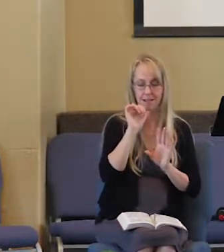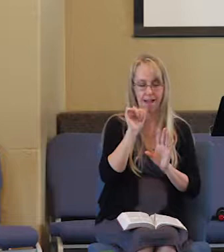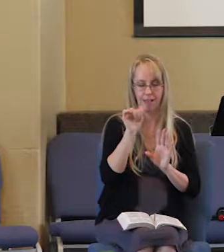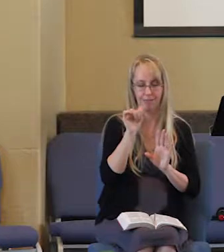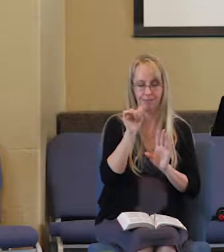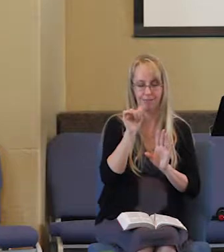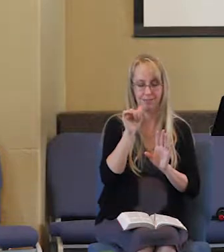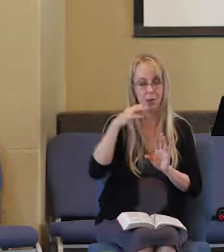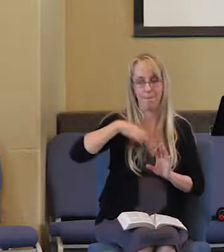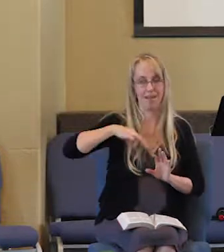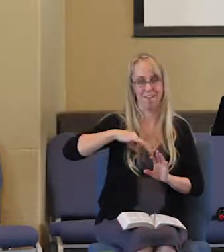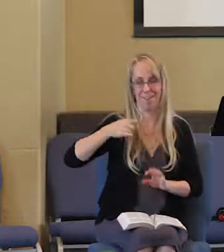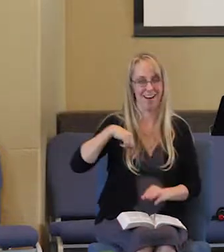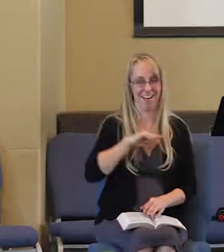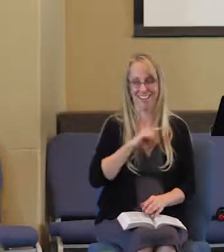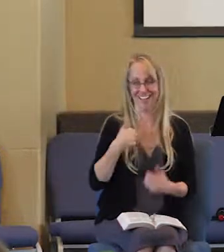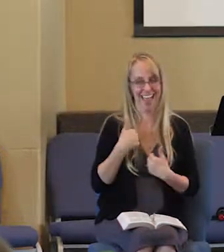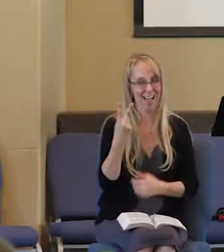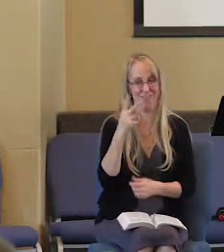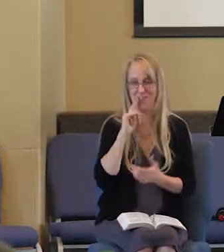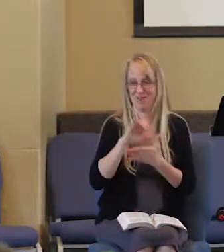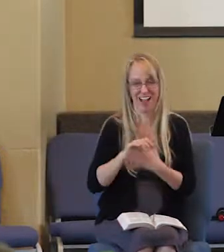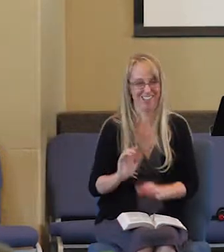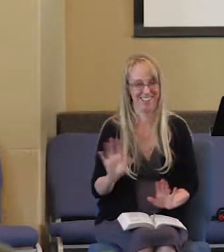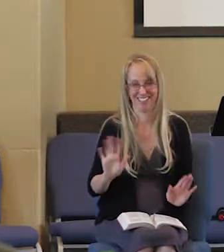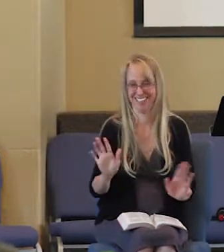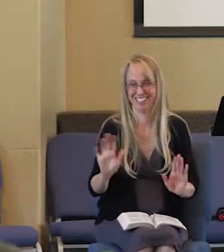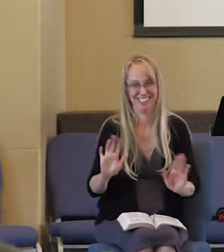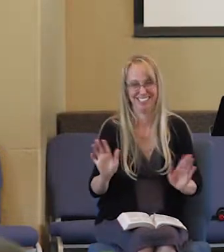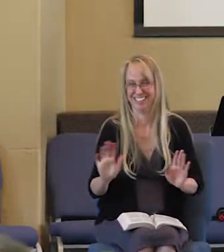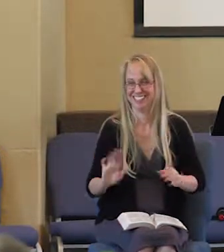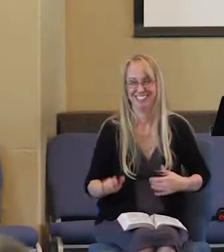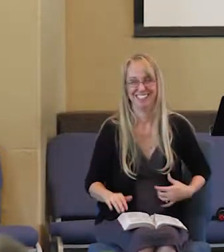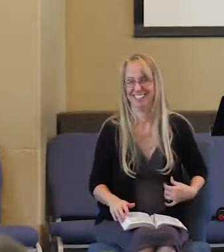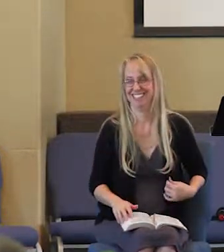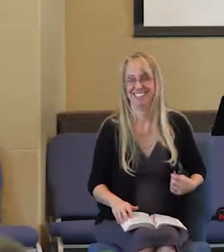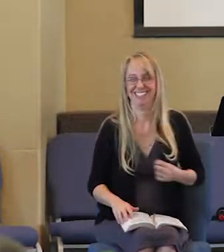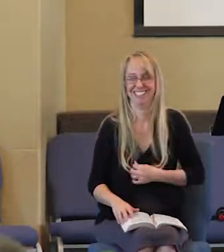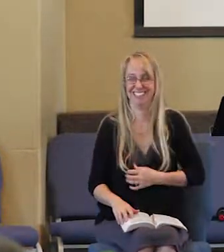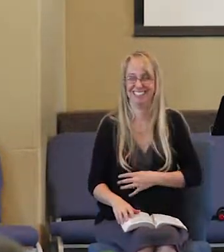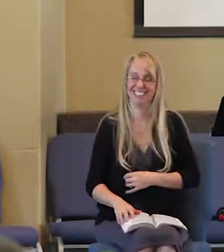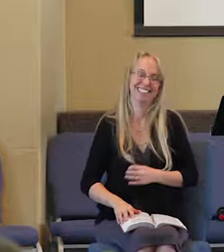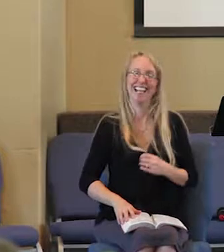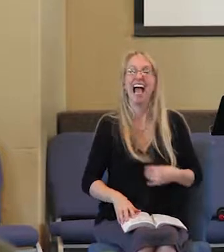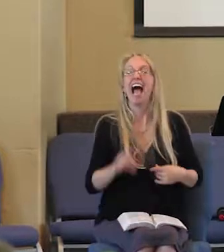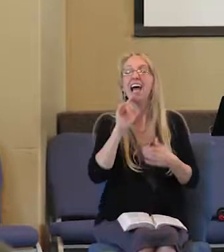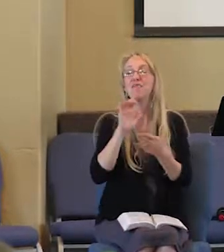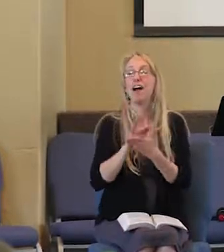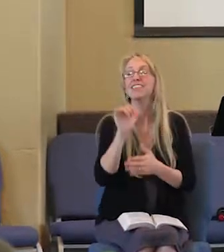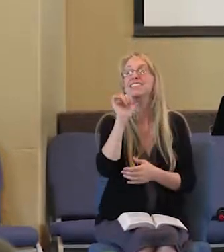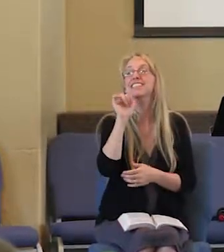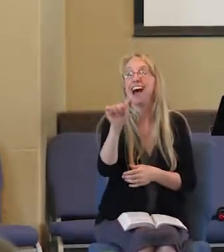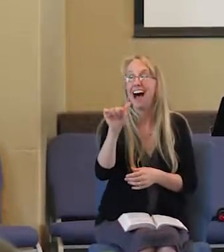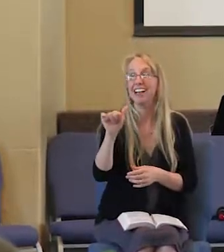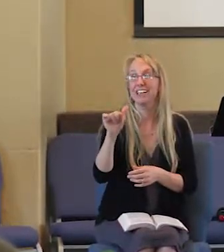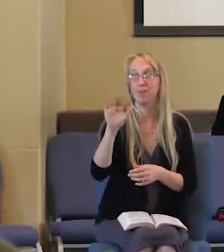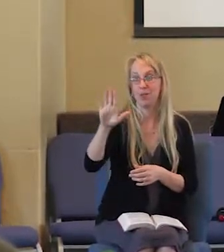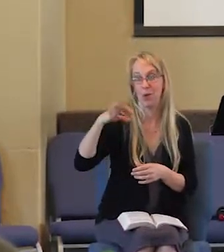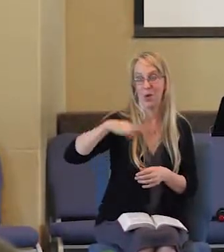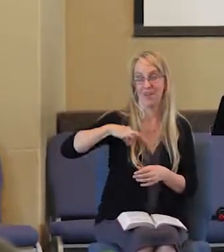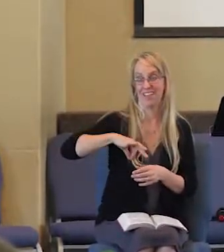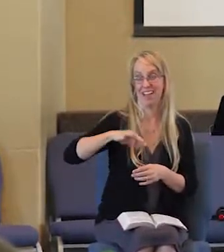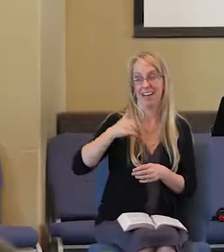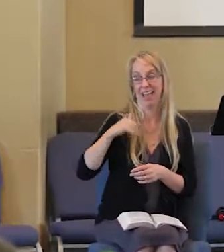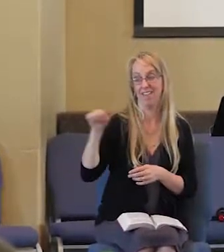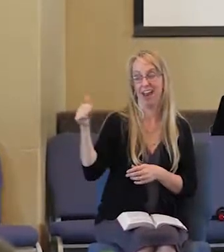interest, guys, to have two wives. And wives, it's not in your best interest